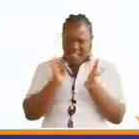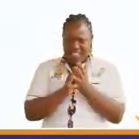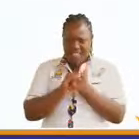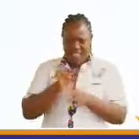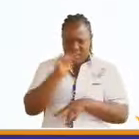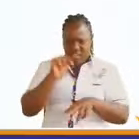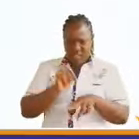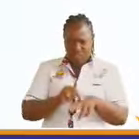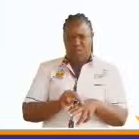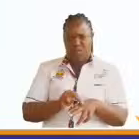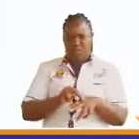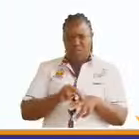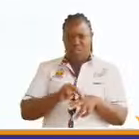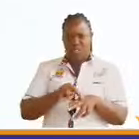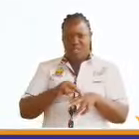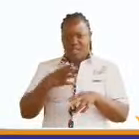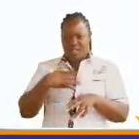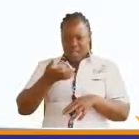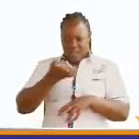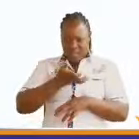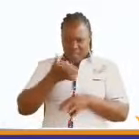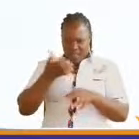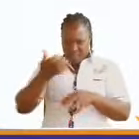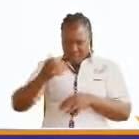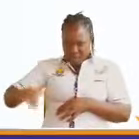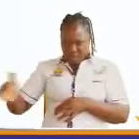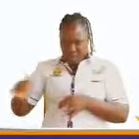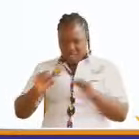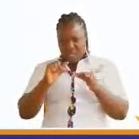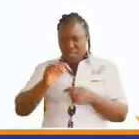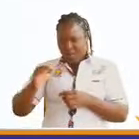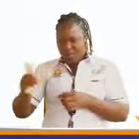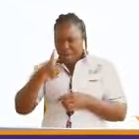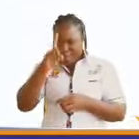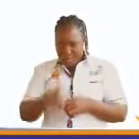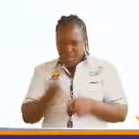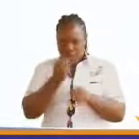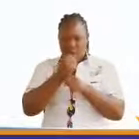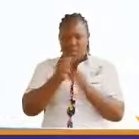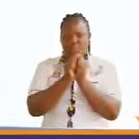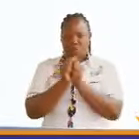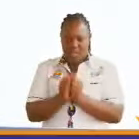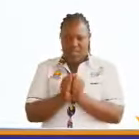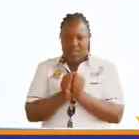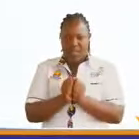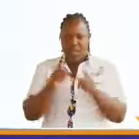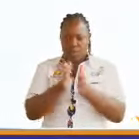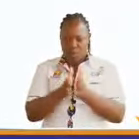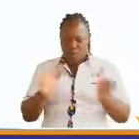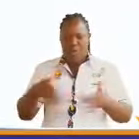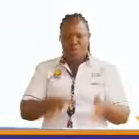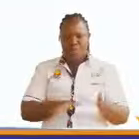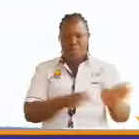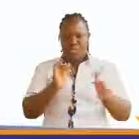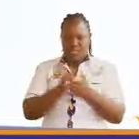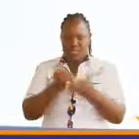government and the county governments must work together to unlock the opportunities that exist at the grassroots.